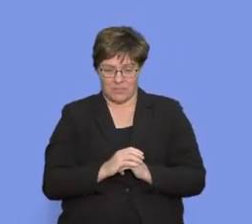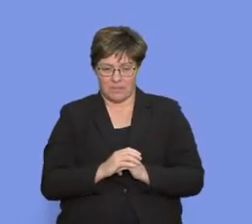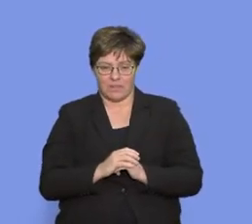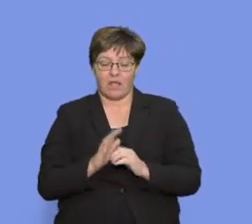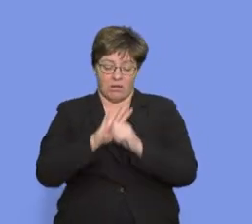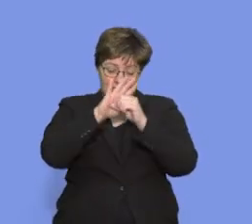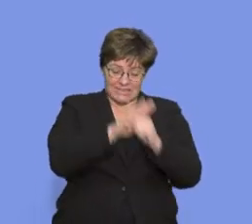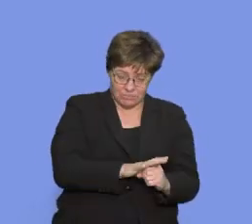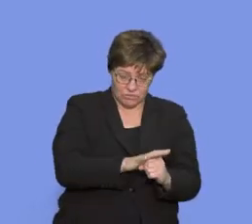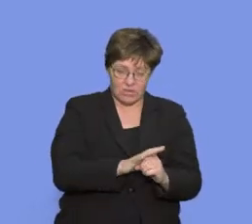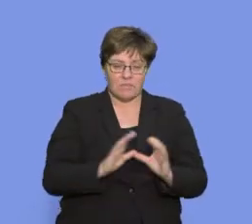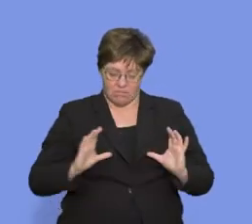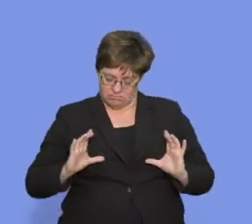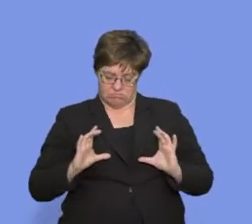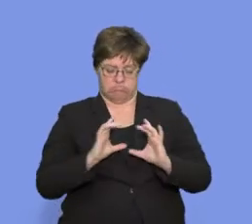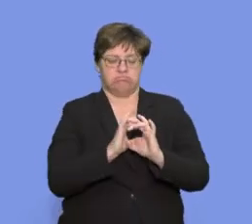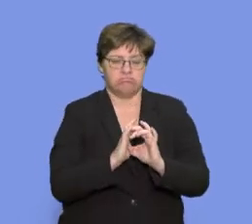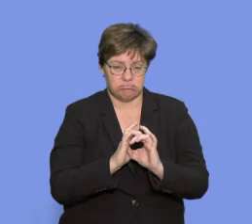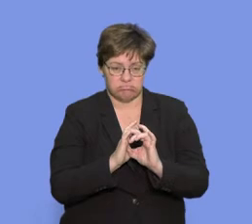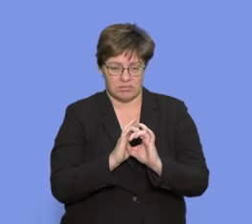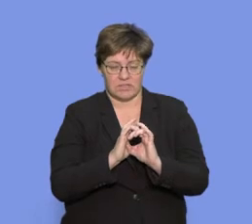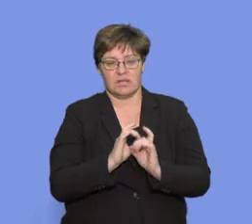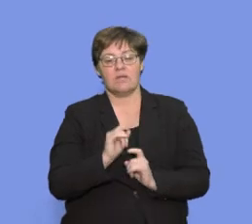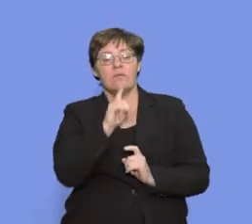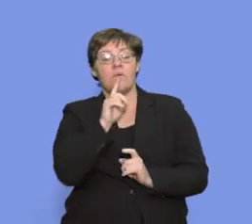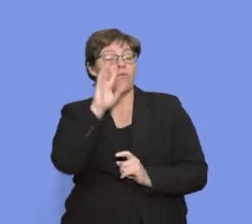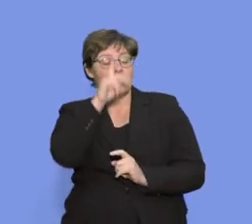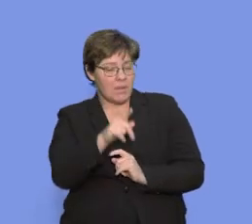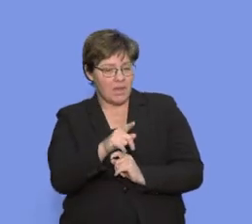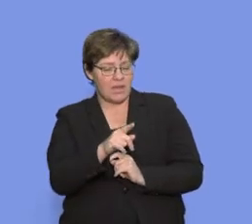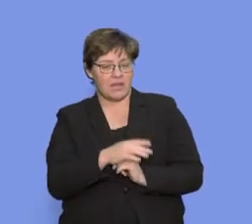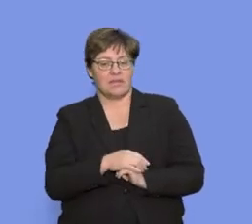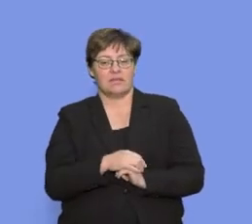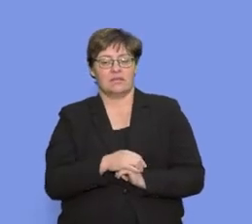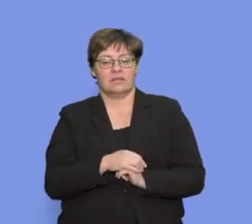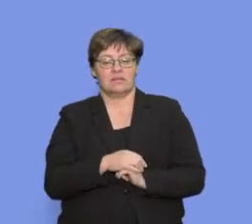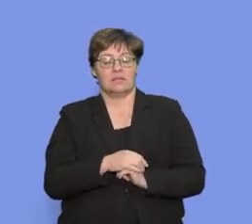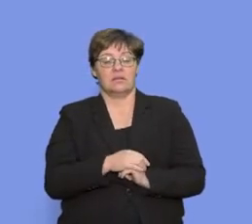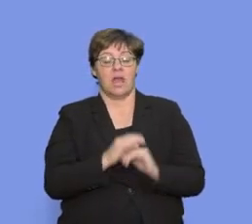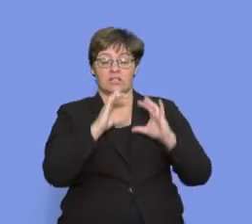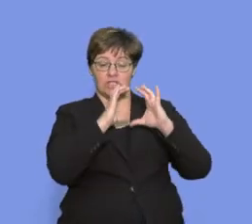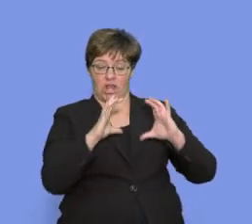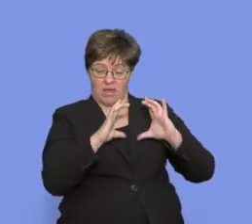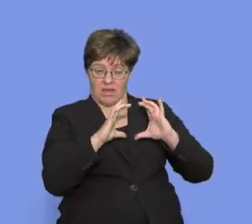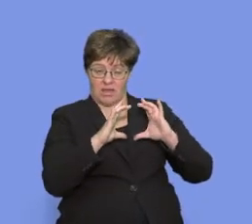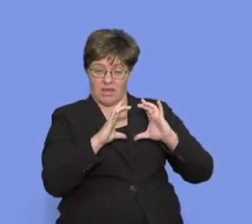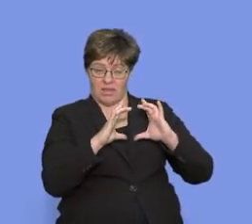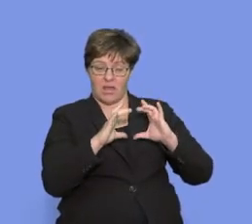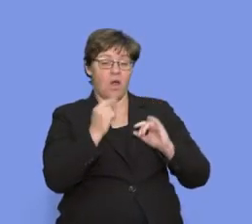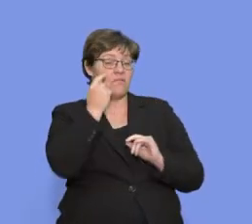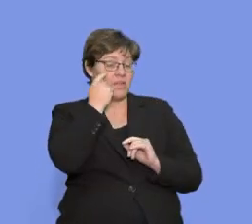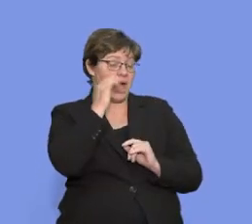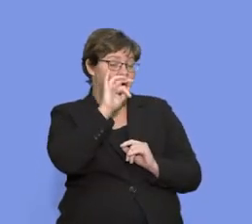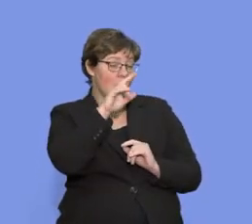see? If they push that inside down, the pupil becomes smaller. So what must you remember? You must remember the circular muscles of